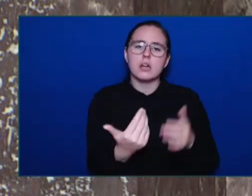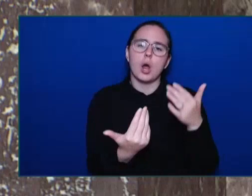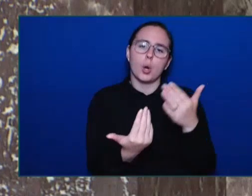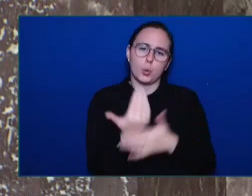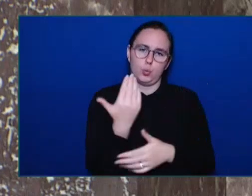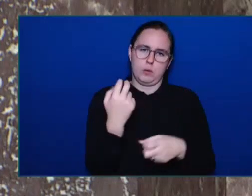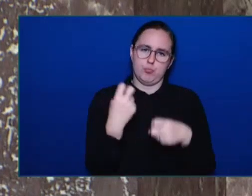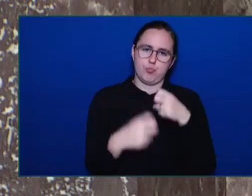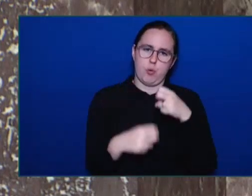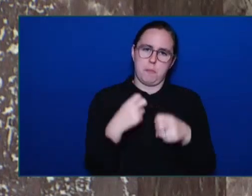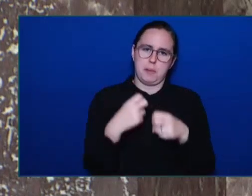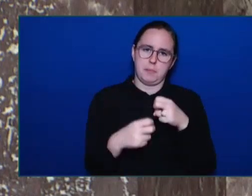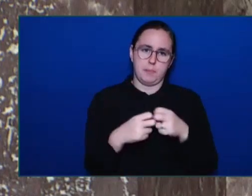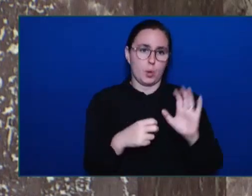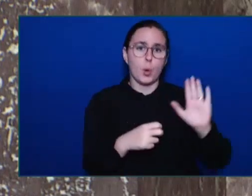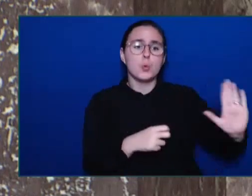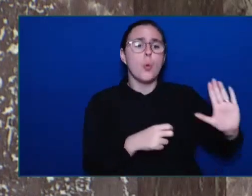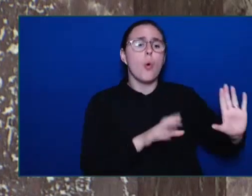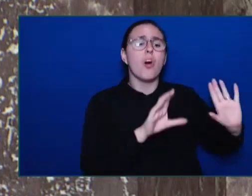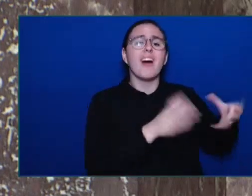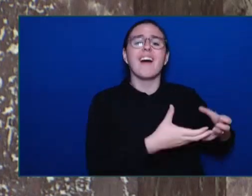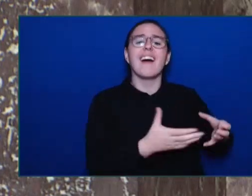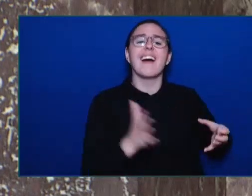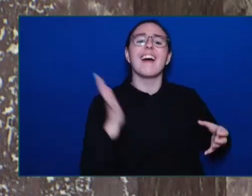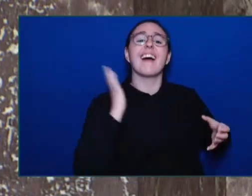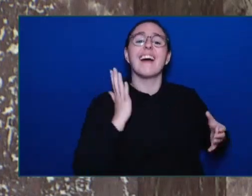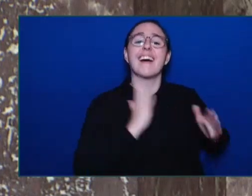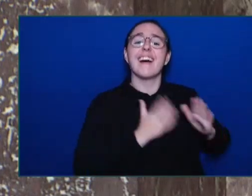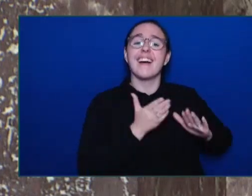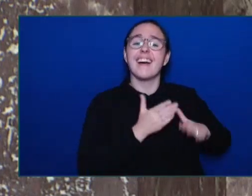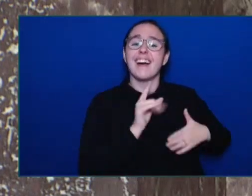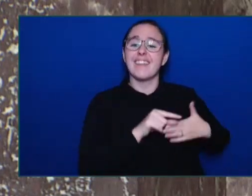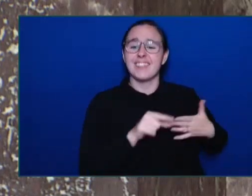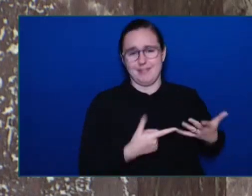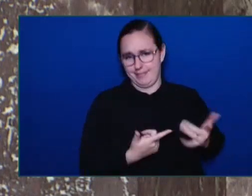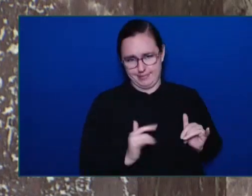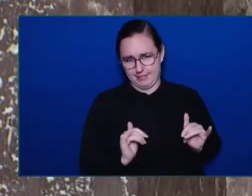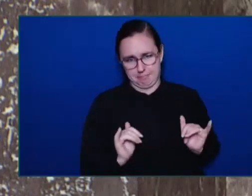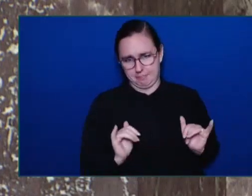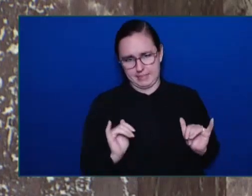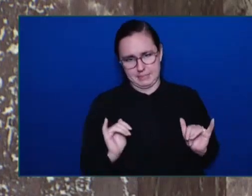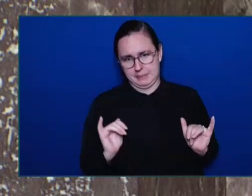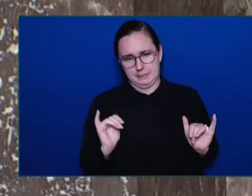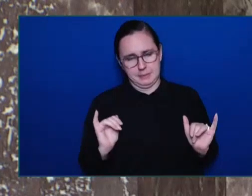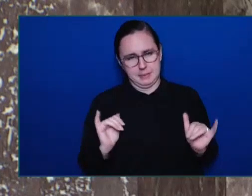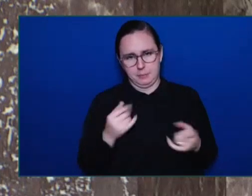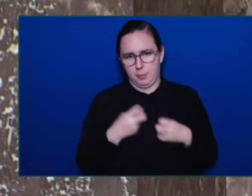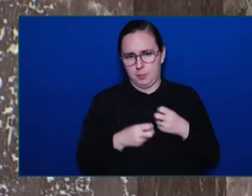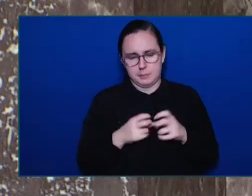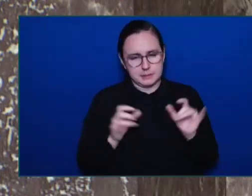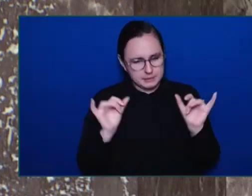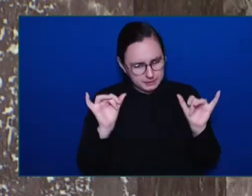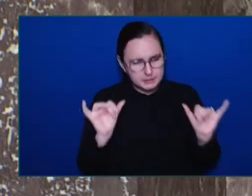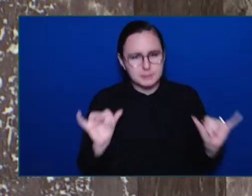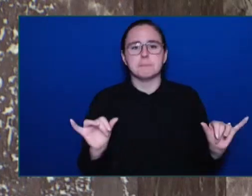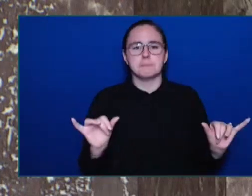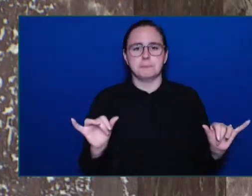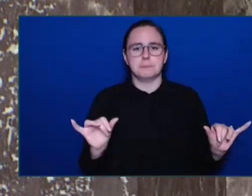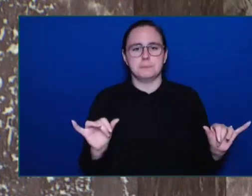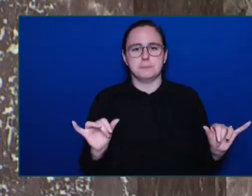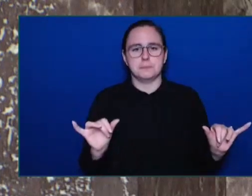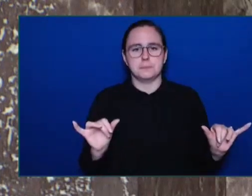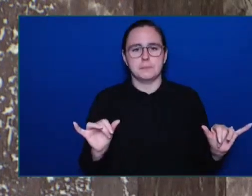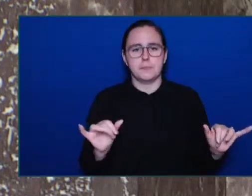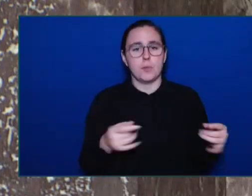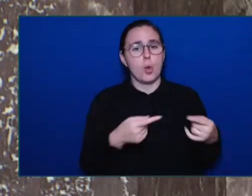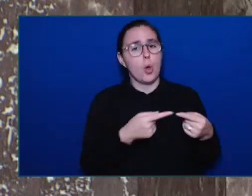was homeless. He says there was no one that was homeless, Honourable Speaker. The Leader of Opposition says nobody was homeless at the time when he was in